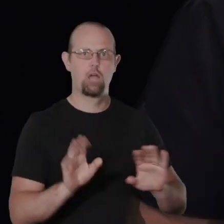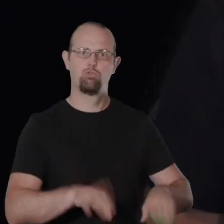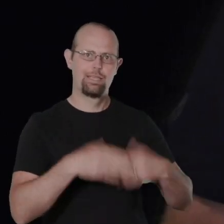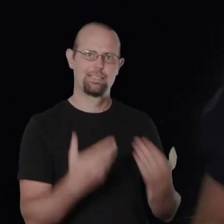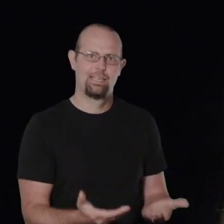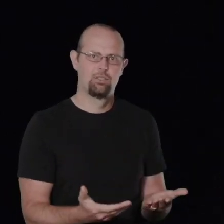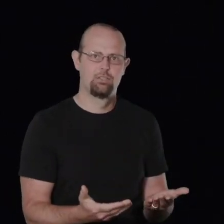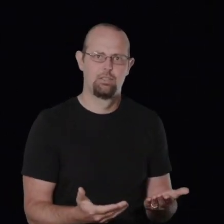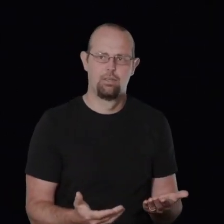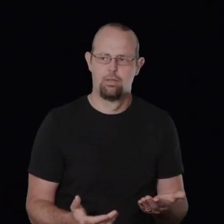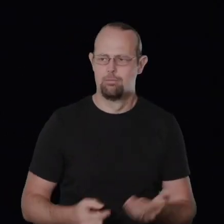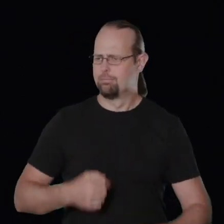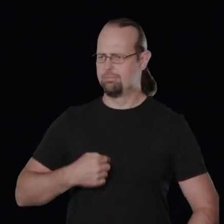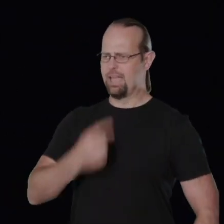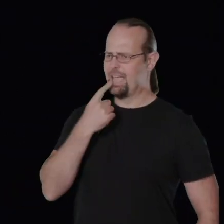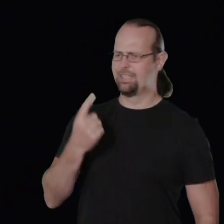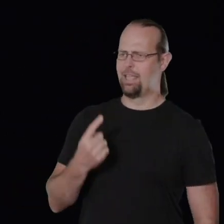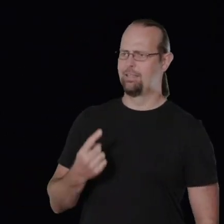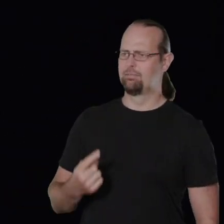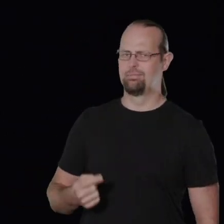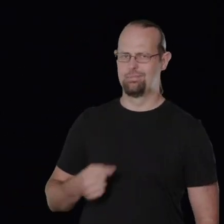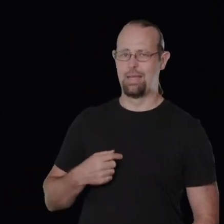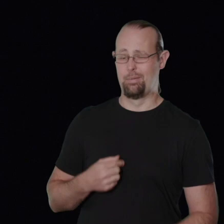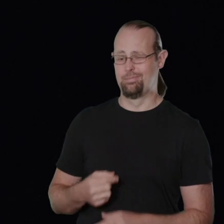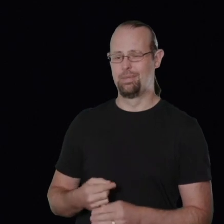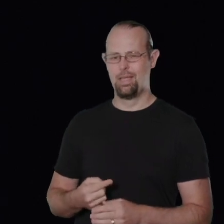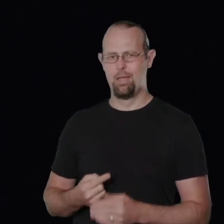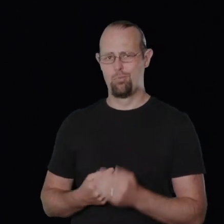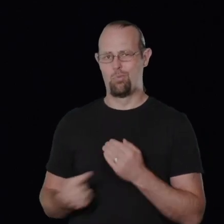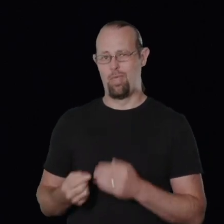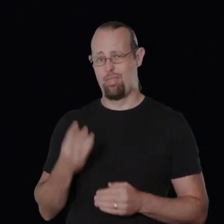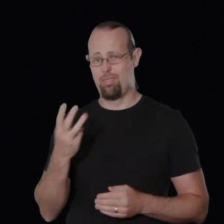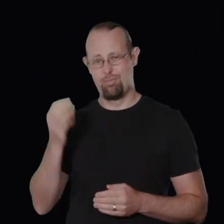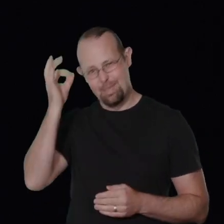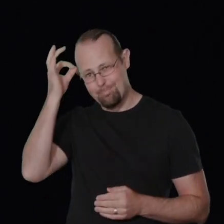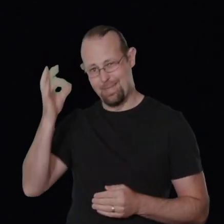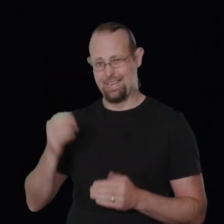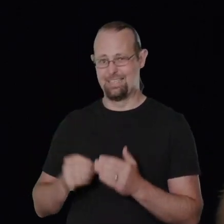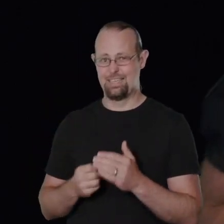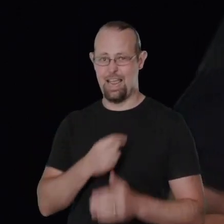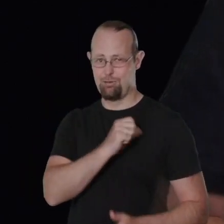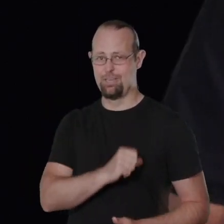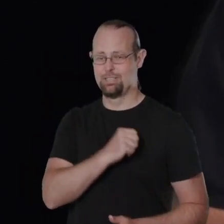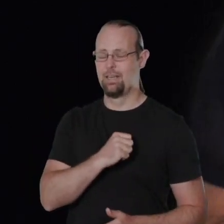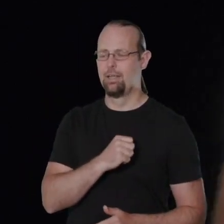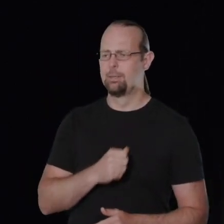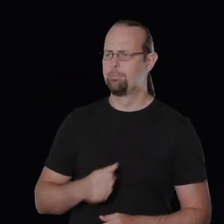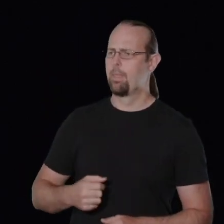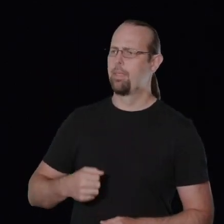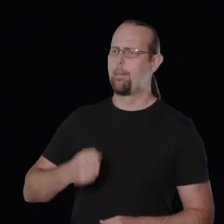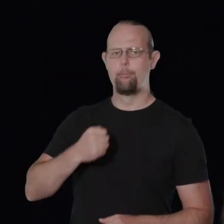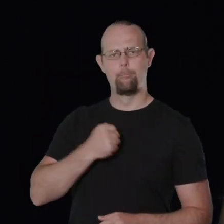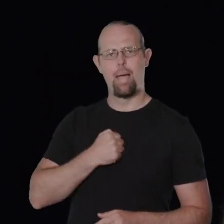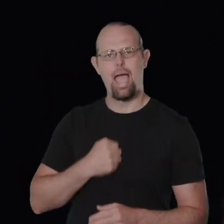you, I'm 3 minutes a Christian. Let me assure you that my friend who led me to